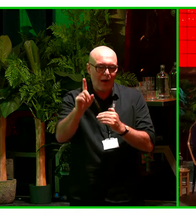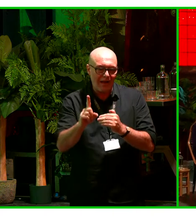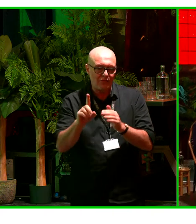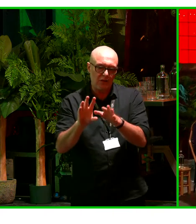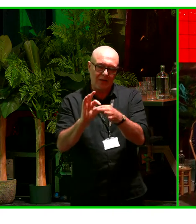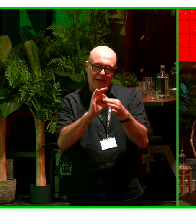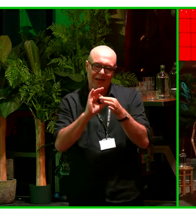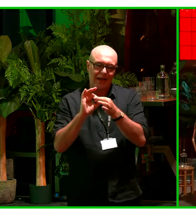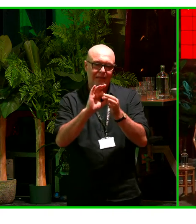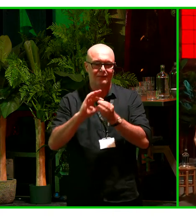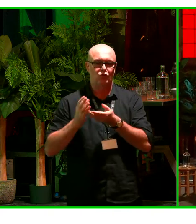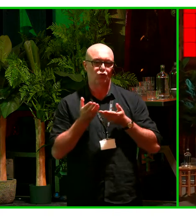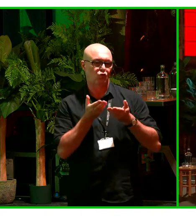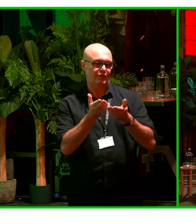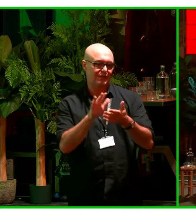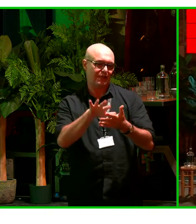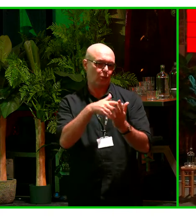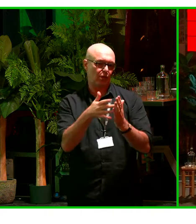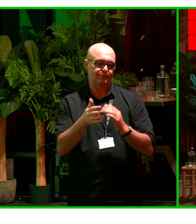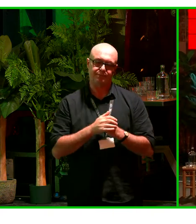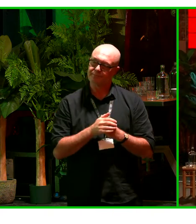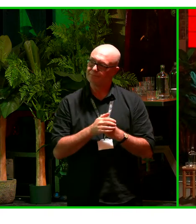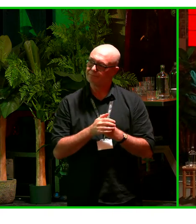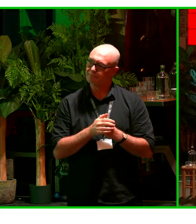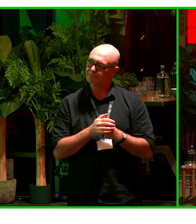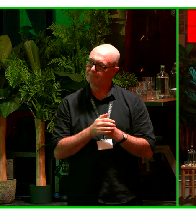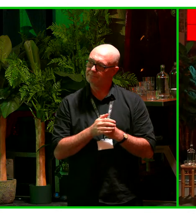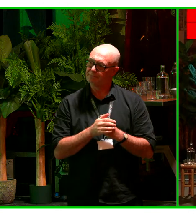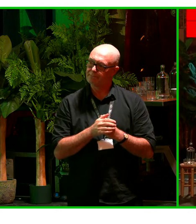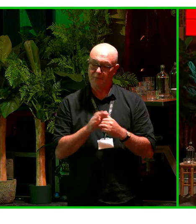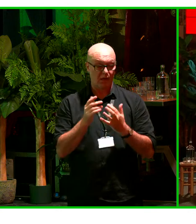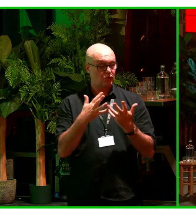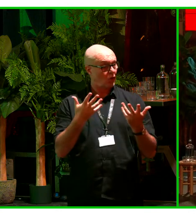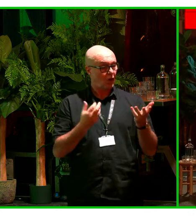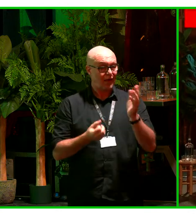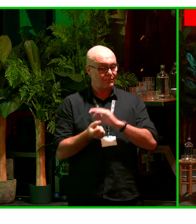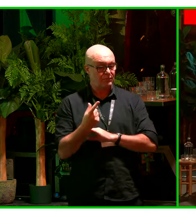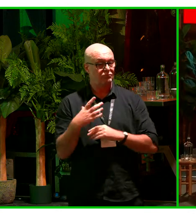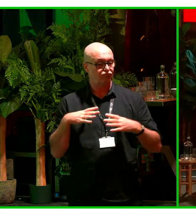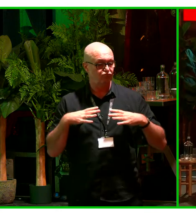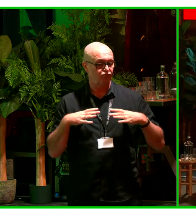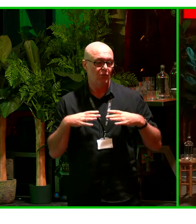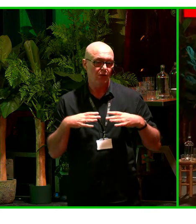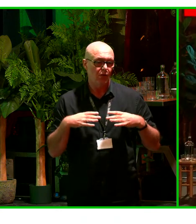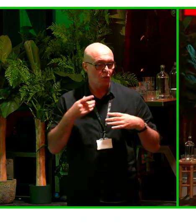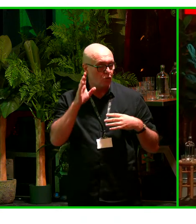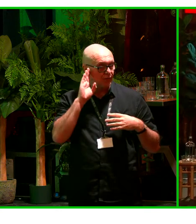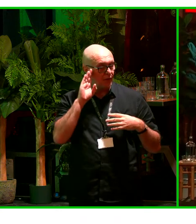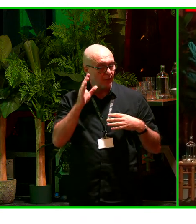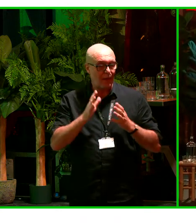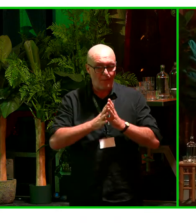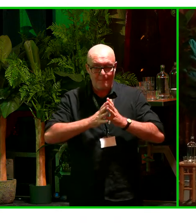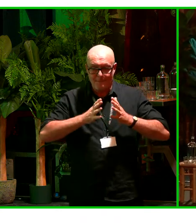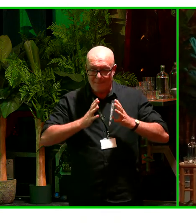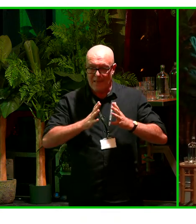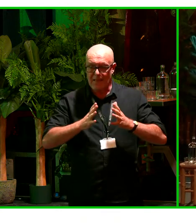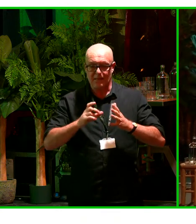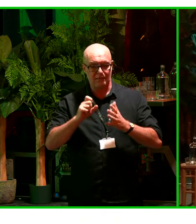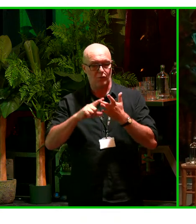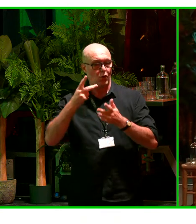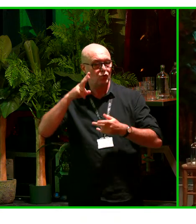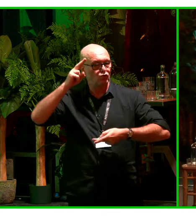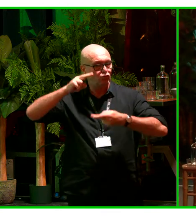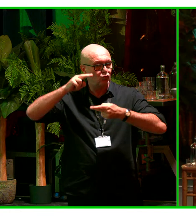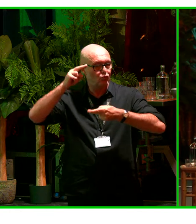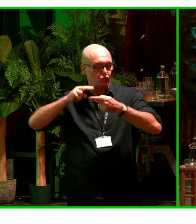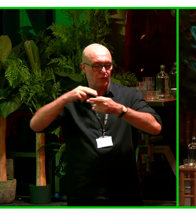energy systems and energy networks. And there's a lot already happening. You've heard already about the large-scale decarbonization and